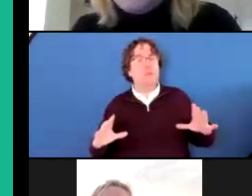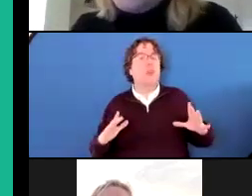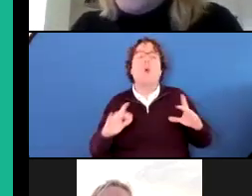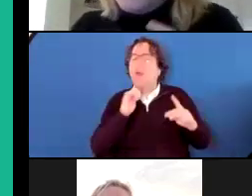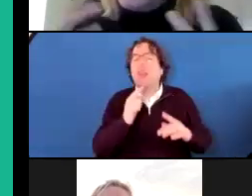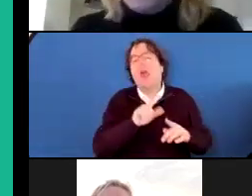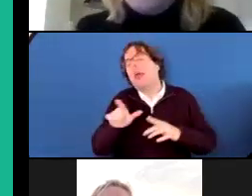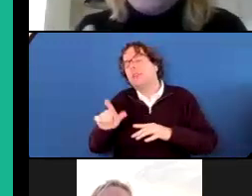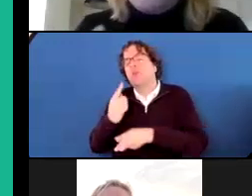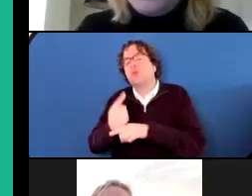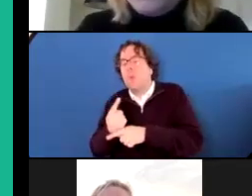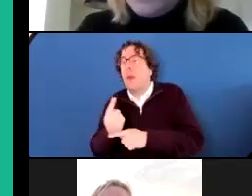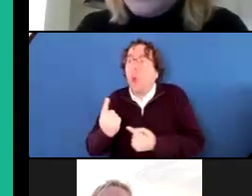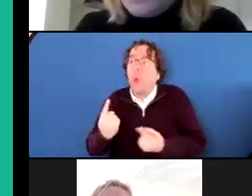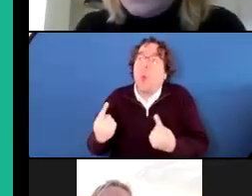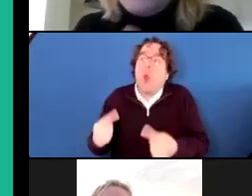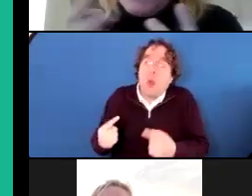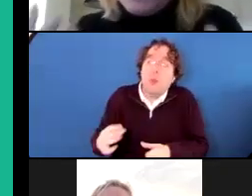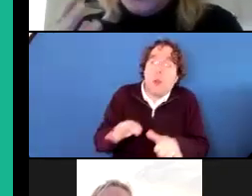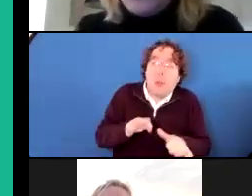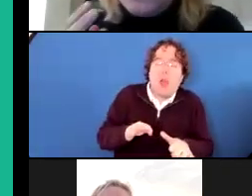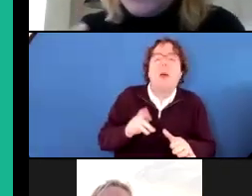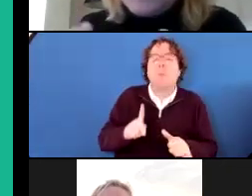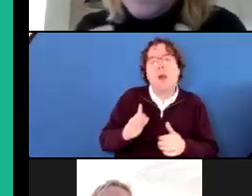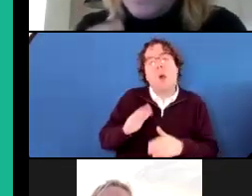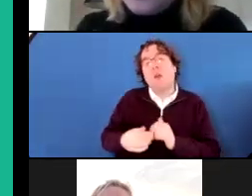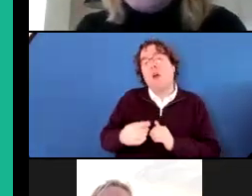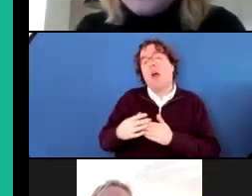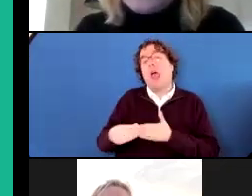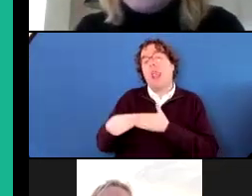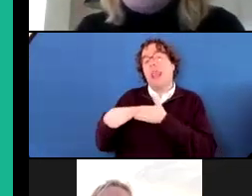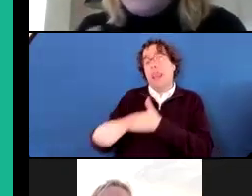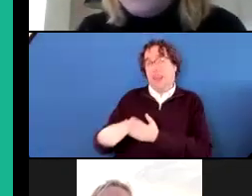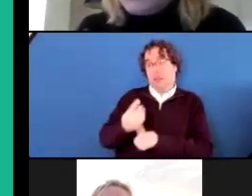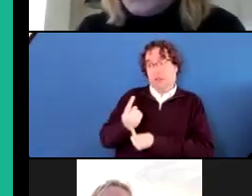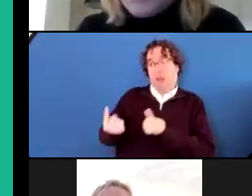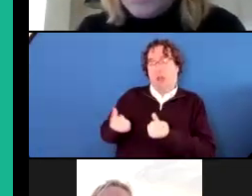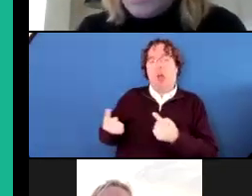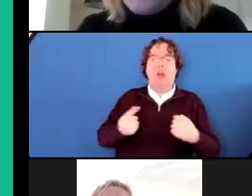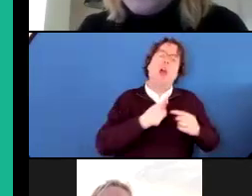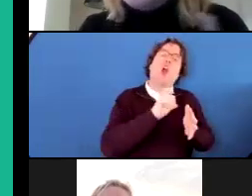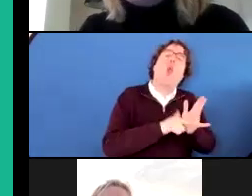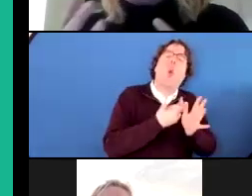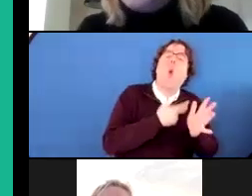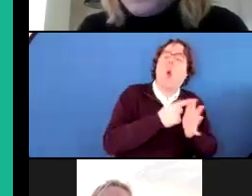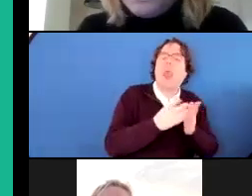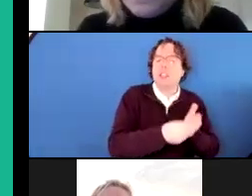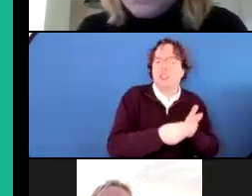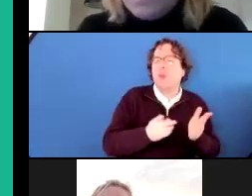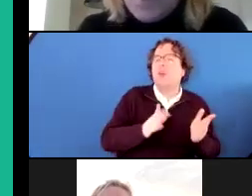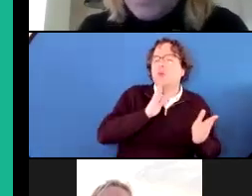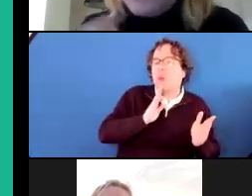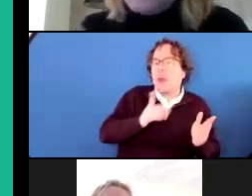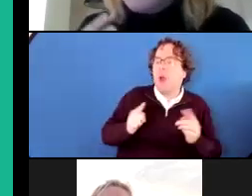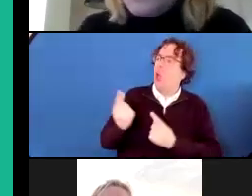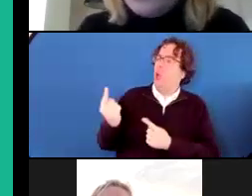eligibility. But in terms of leaders in a Clore leadership context, we're really talking about change